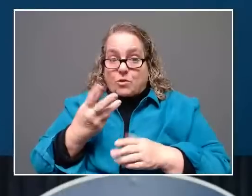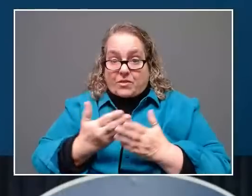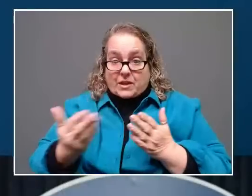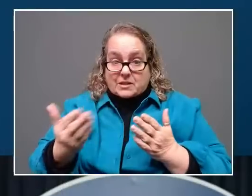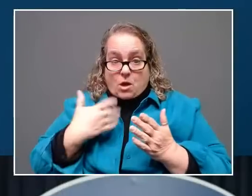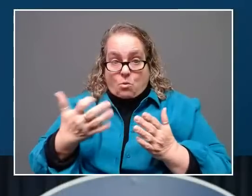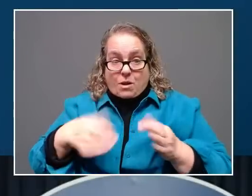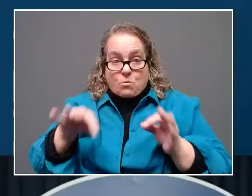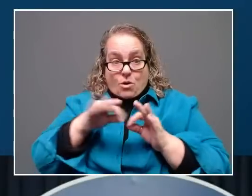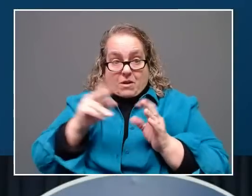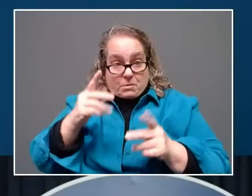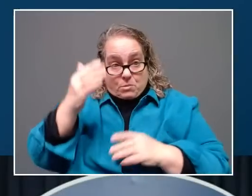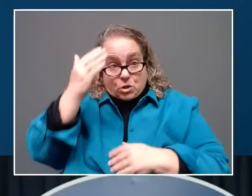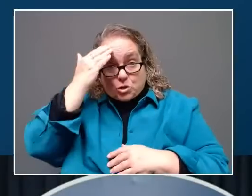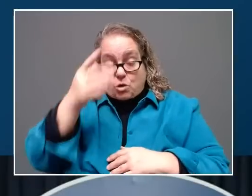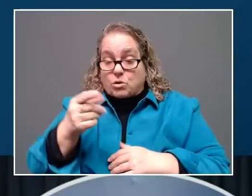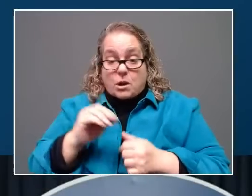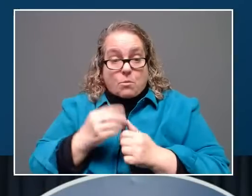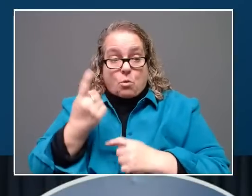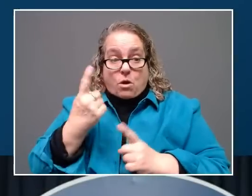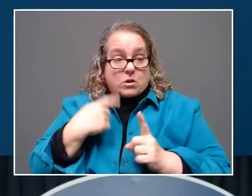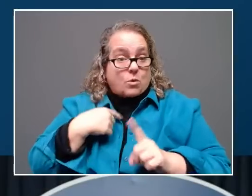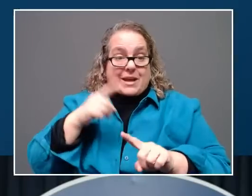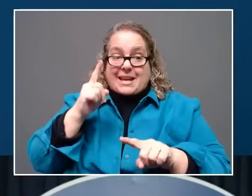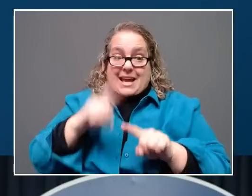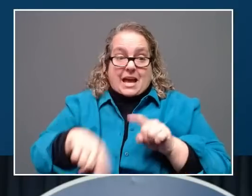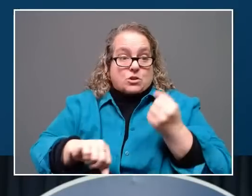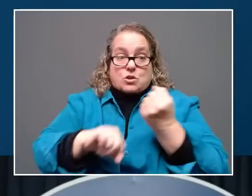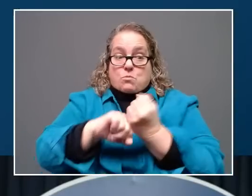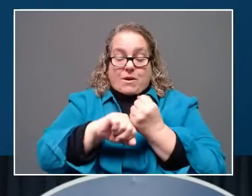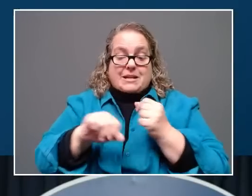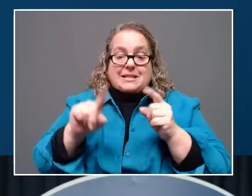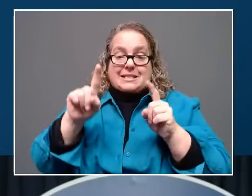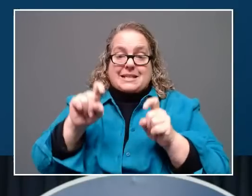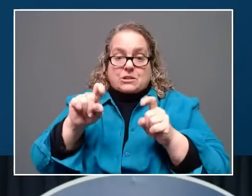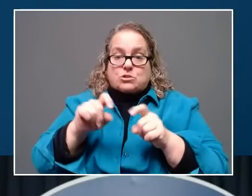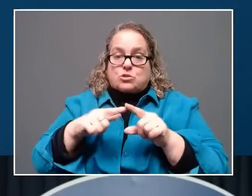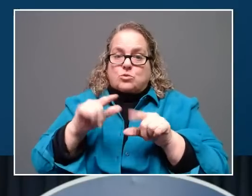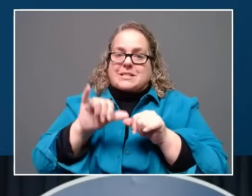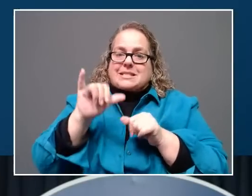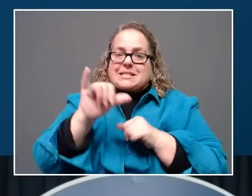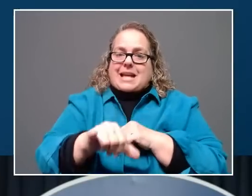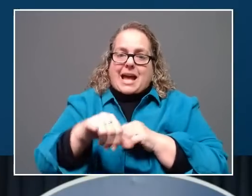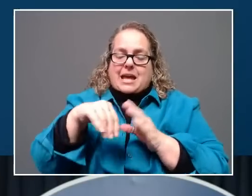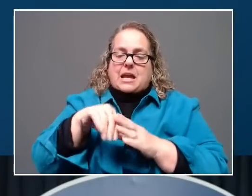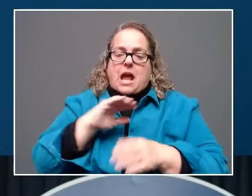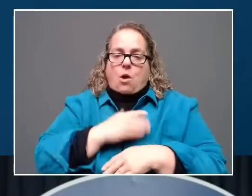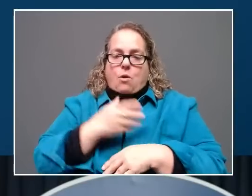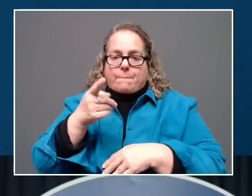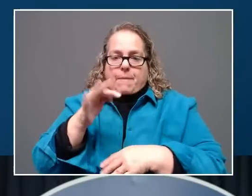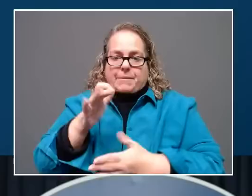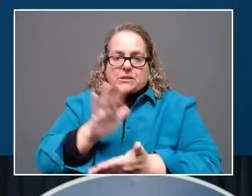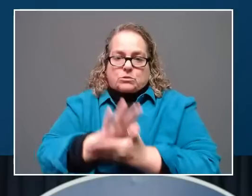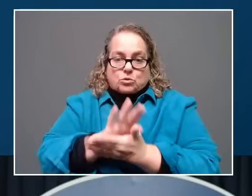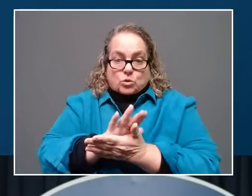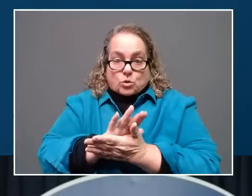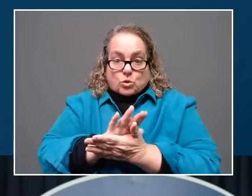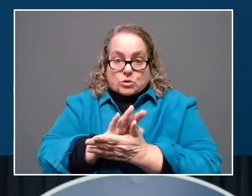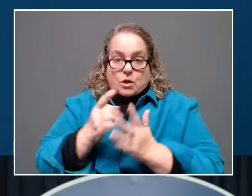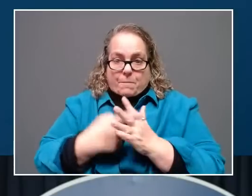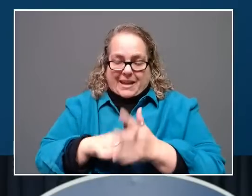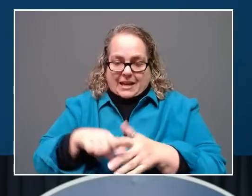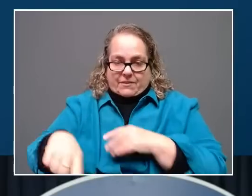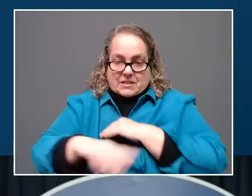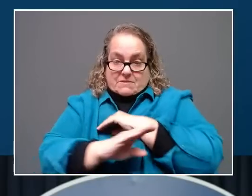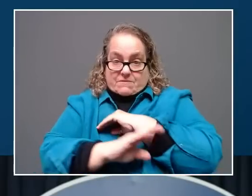know. Number one, we could not support the test to stay in our public schools beginning this fall.